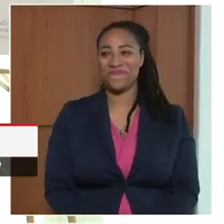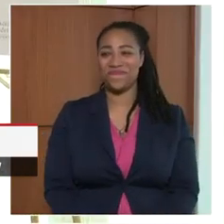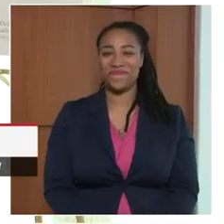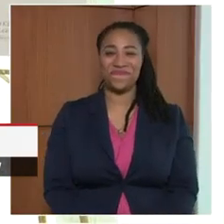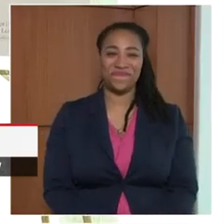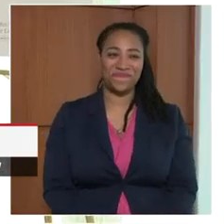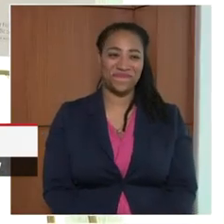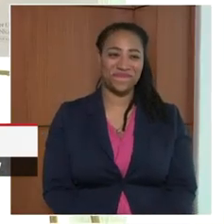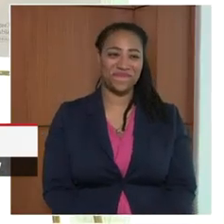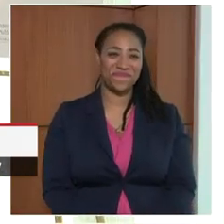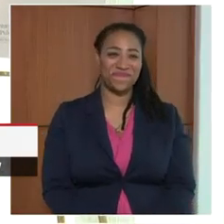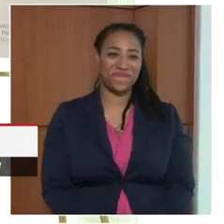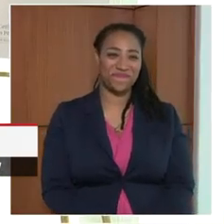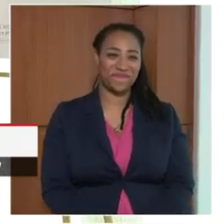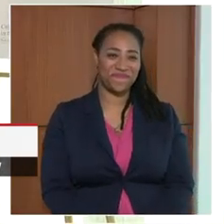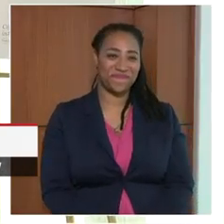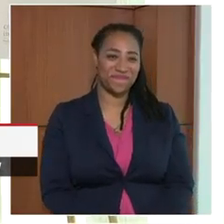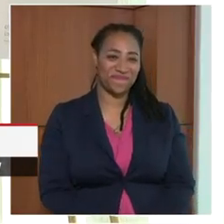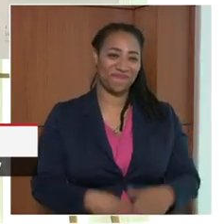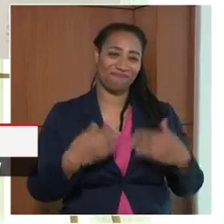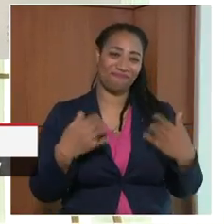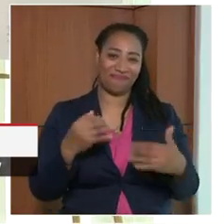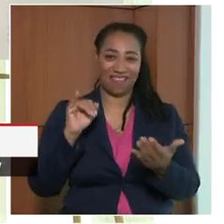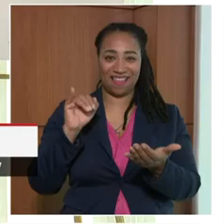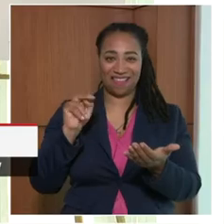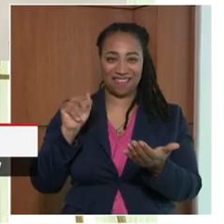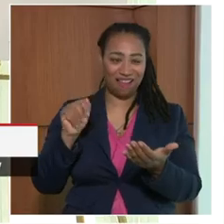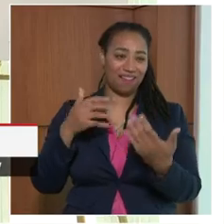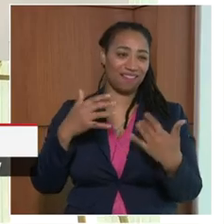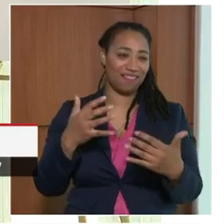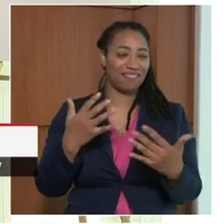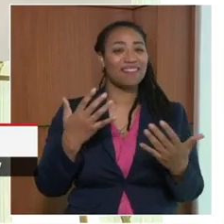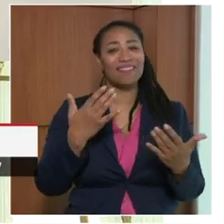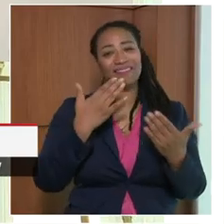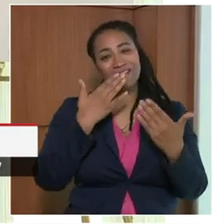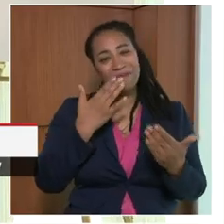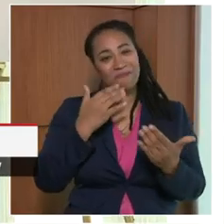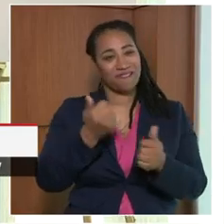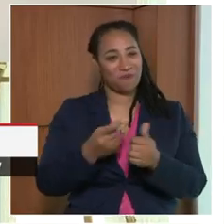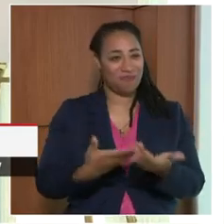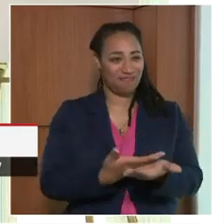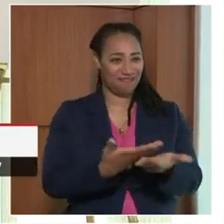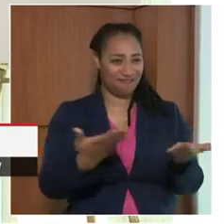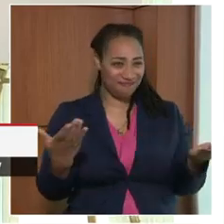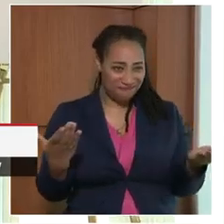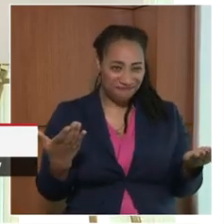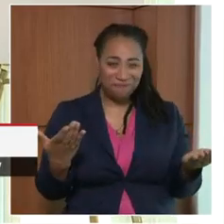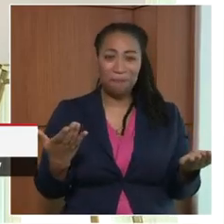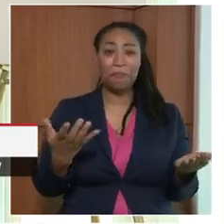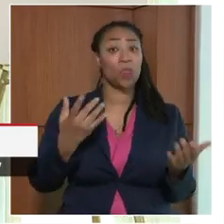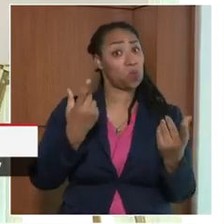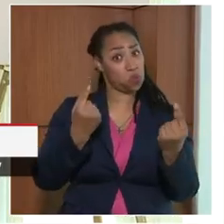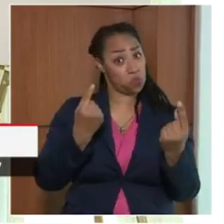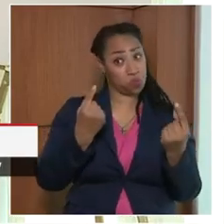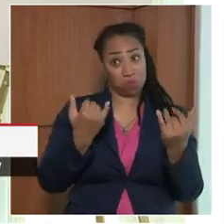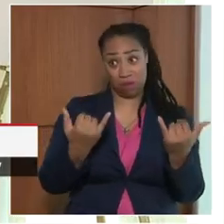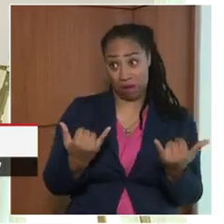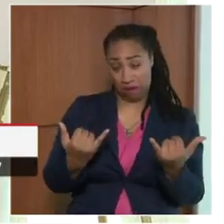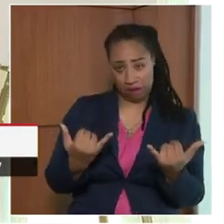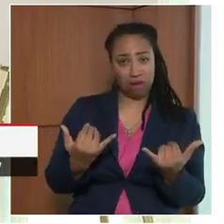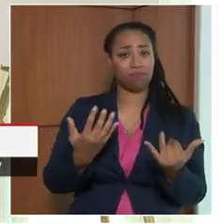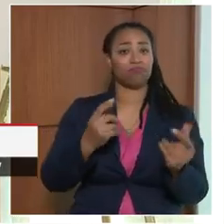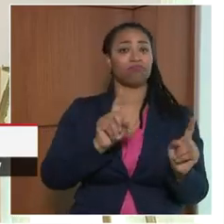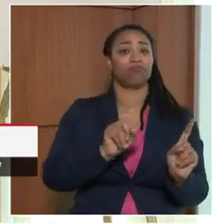Well, thank you, everybody. I think we're going to take a moment to take an official picture, but we're closing the official part